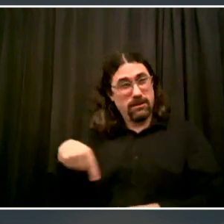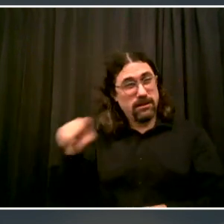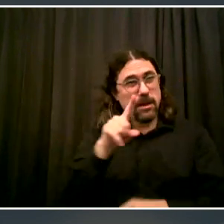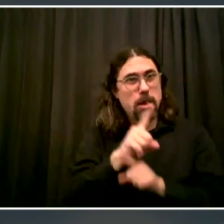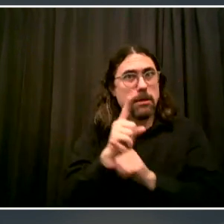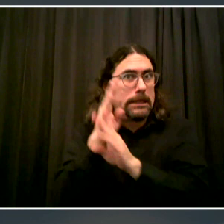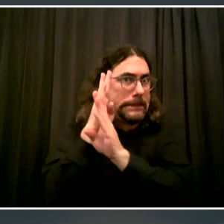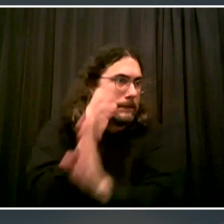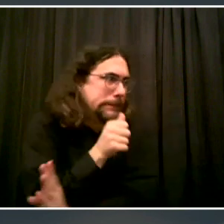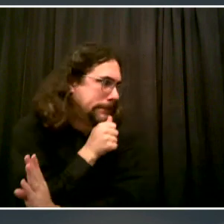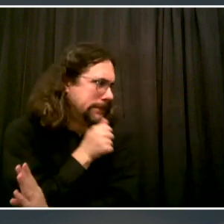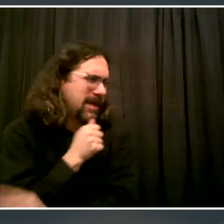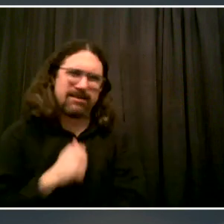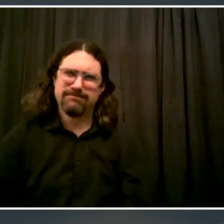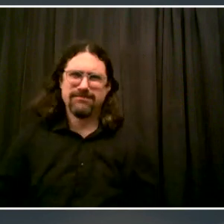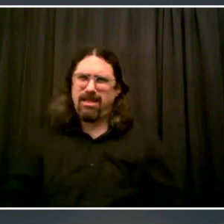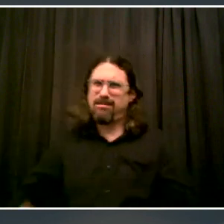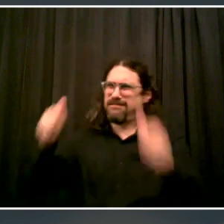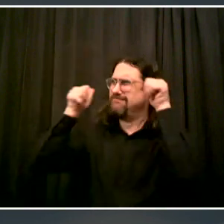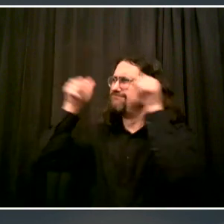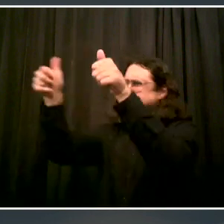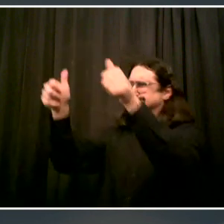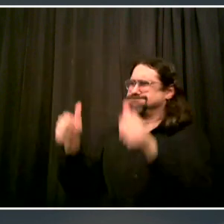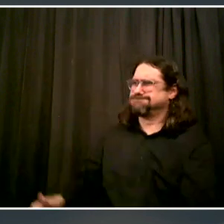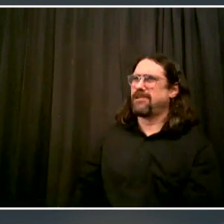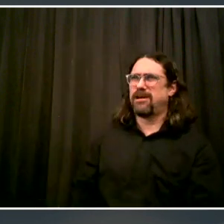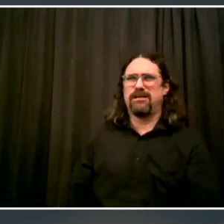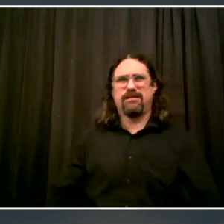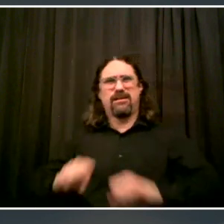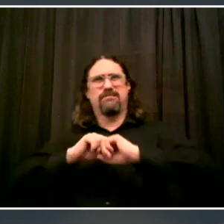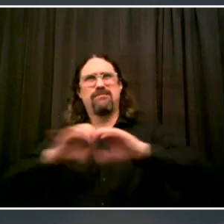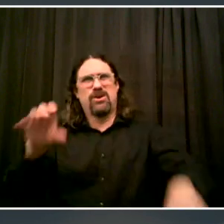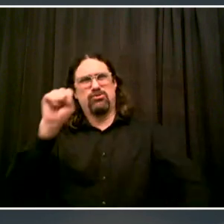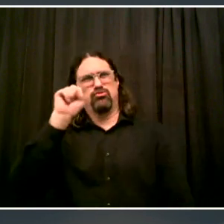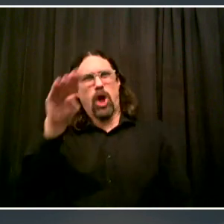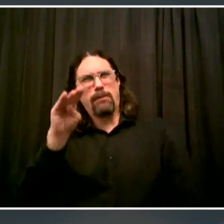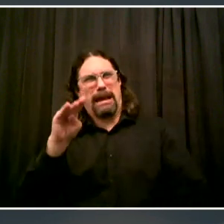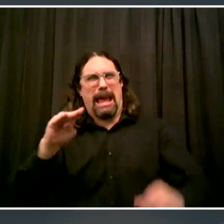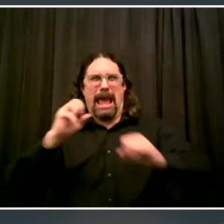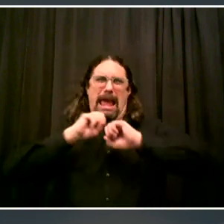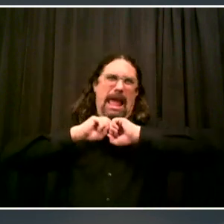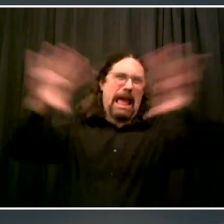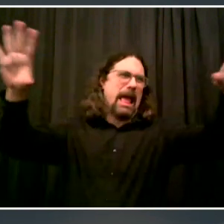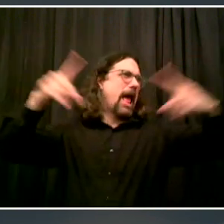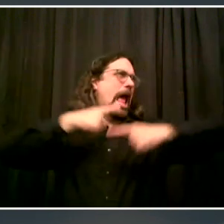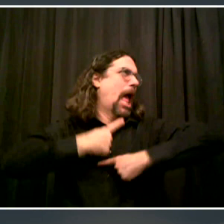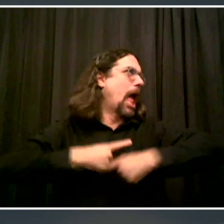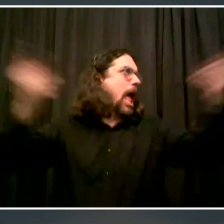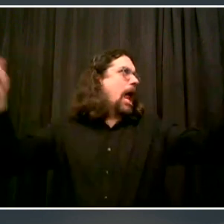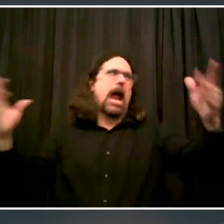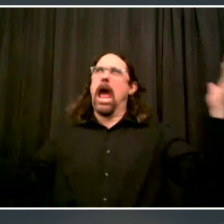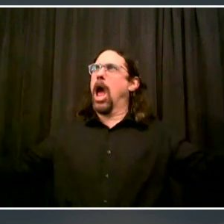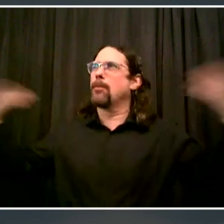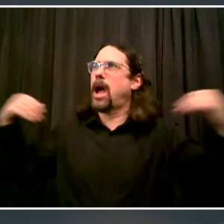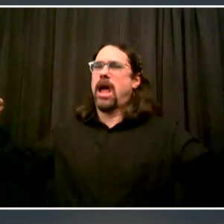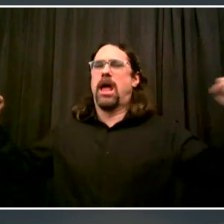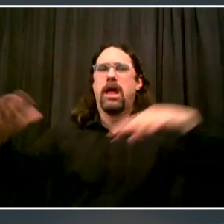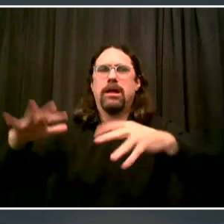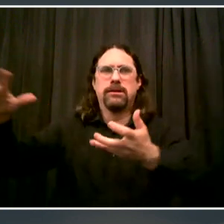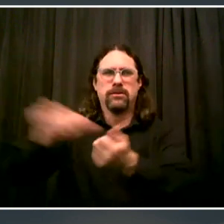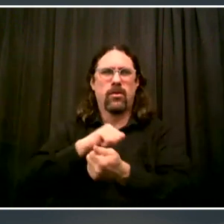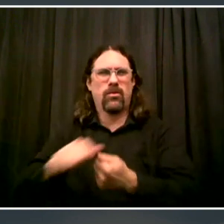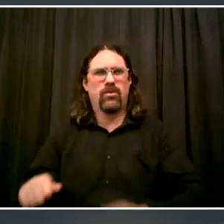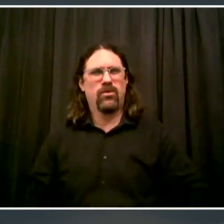We all have to step back, exercise a little common sense, and say, if there's a place where people are saying there's